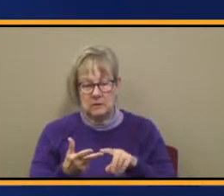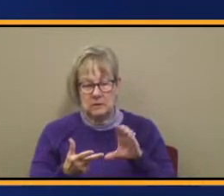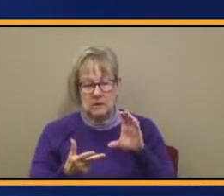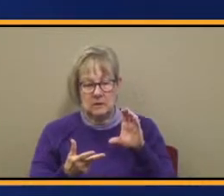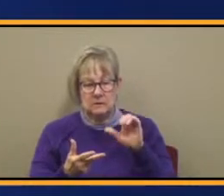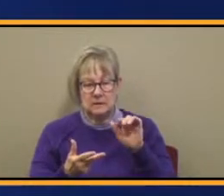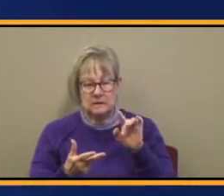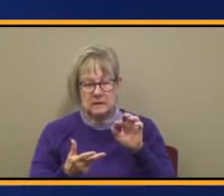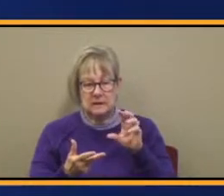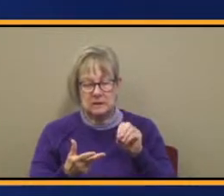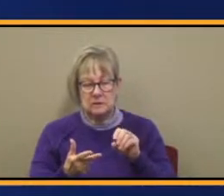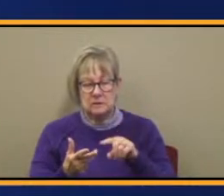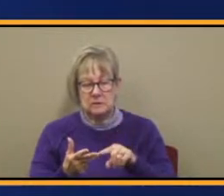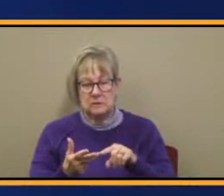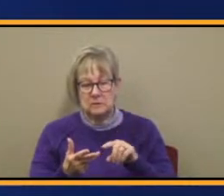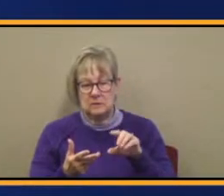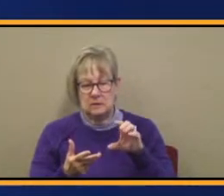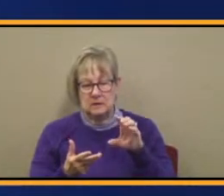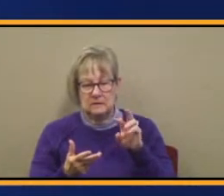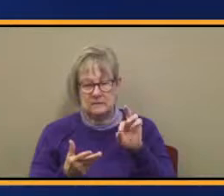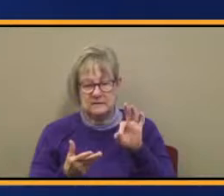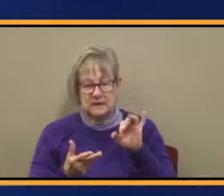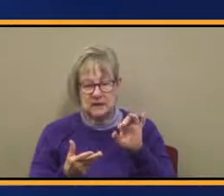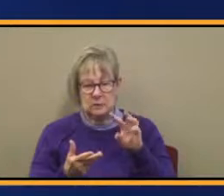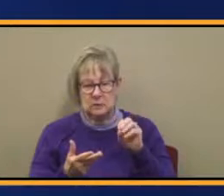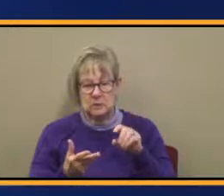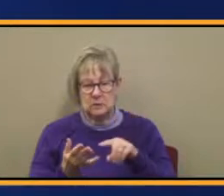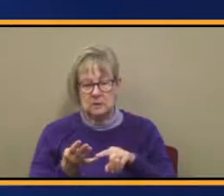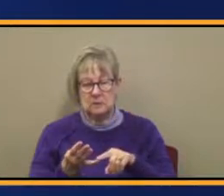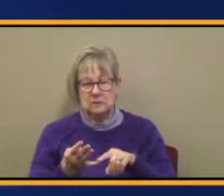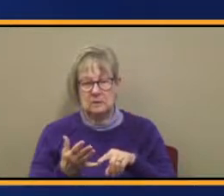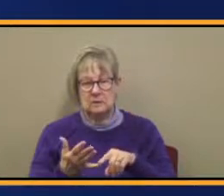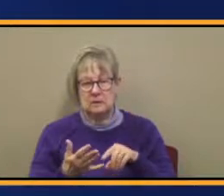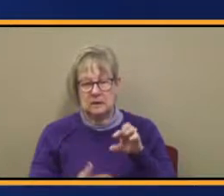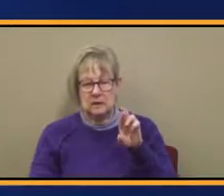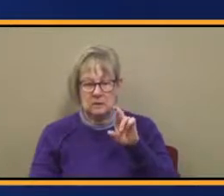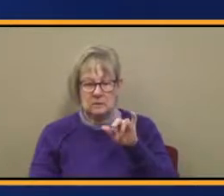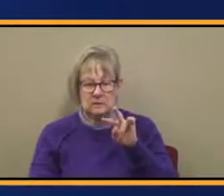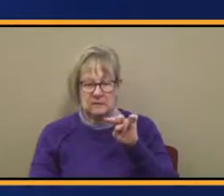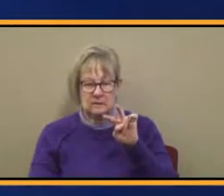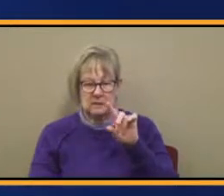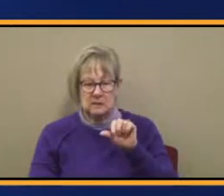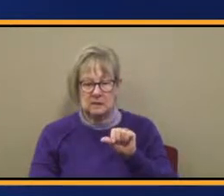Salcido, Representative Fierro, and Representative Rivera.